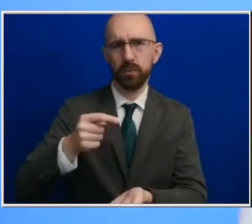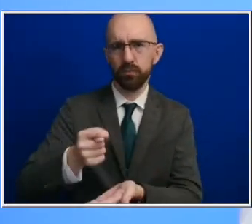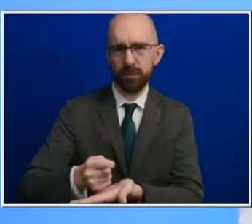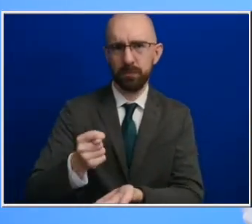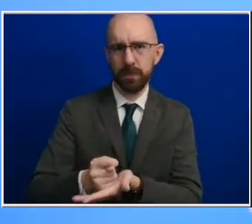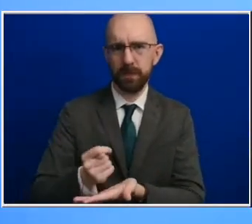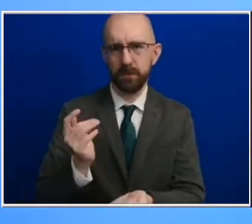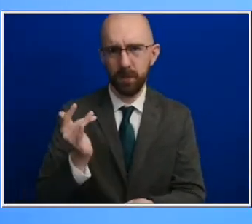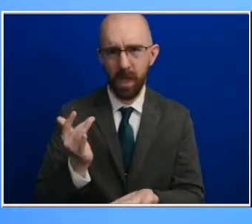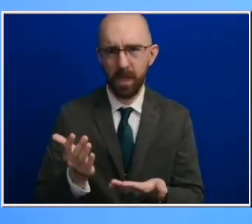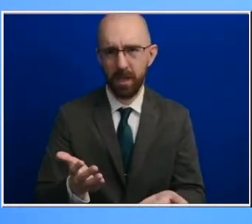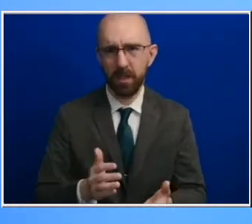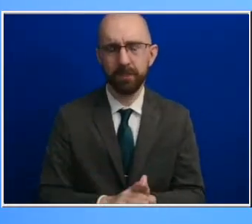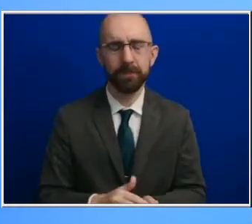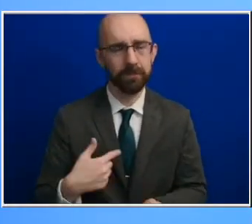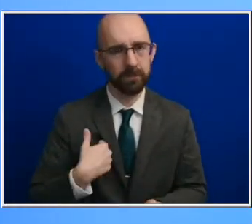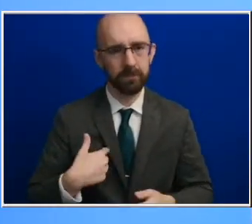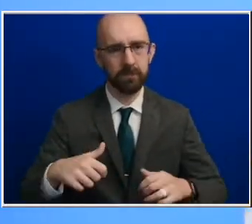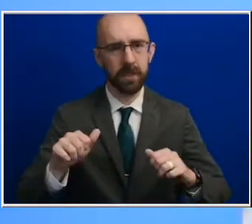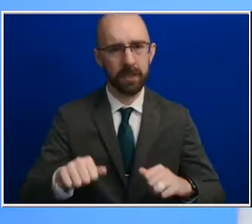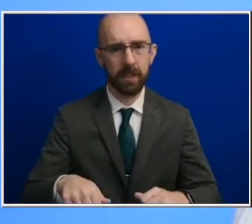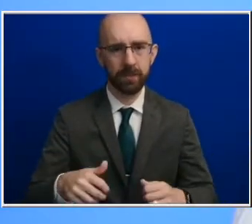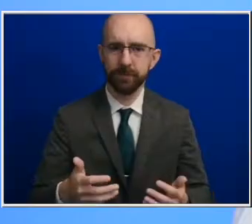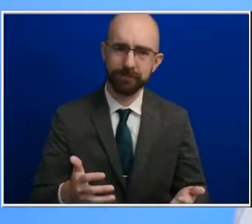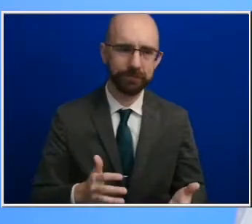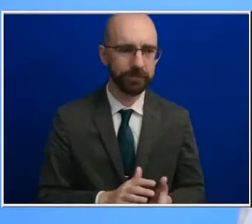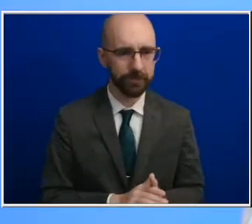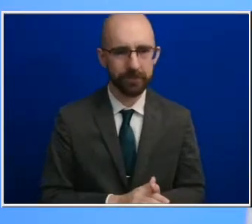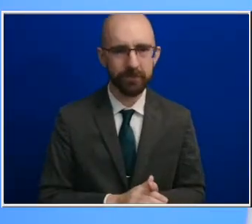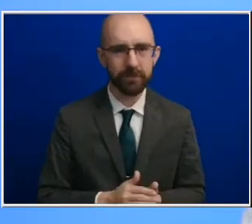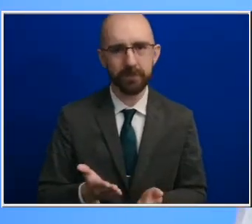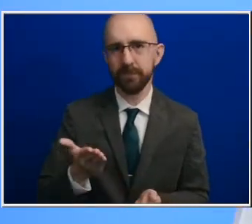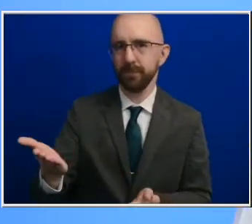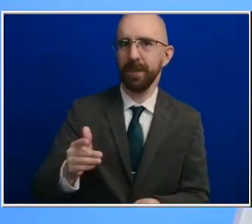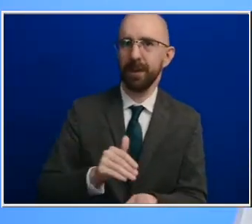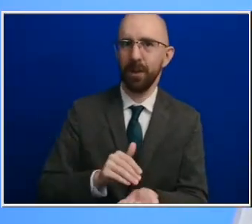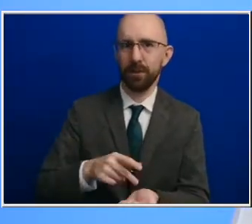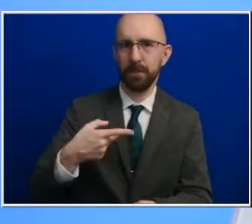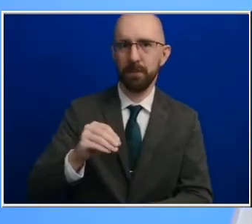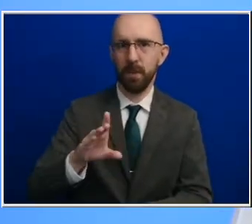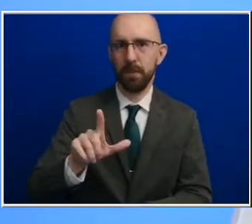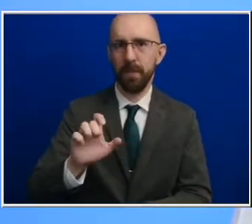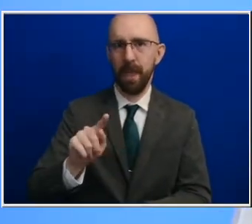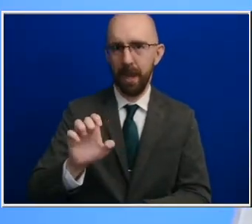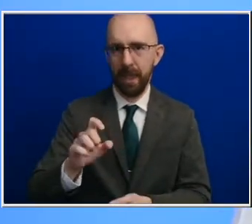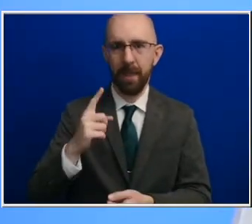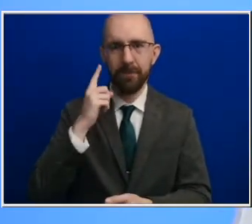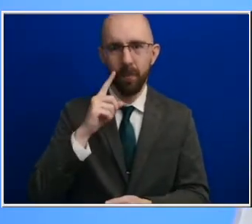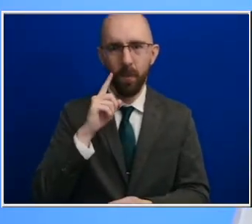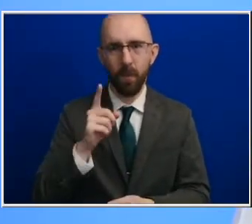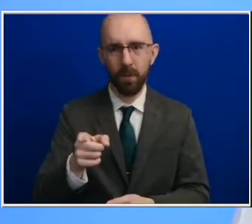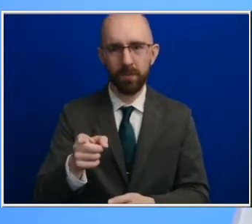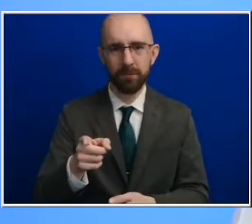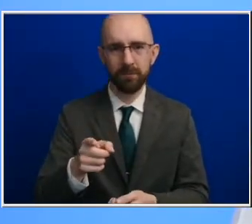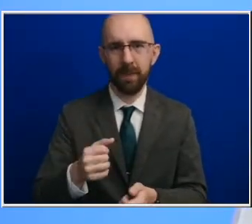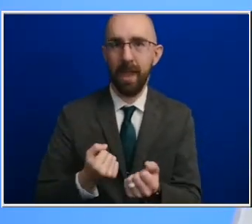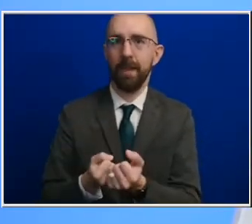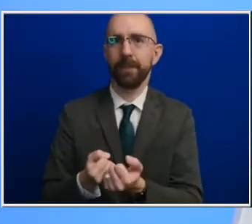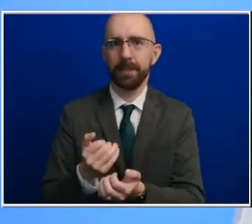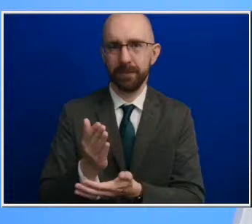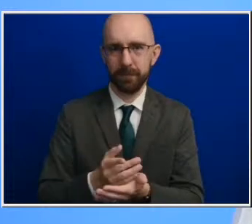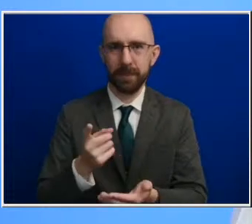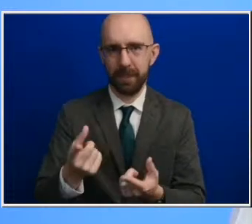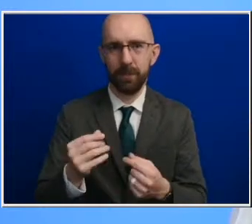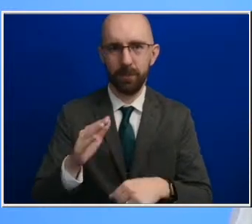And I can, defer to Dr. Pobletti on the advocacy piece that they do on the